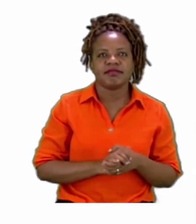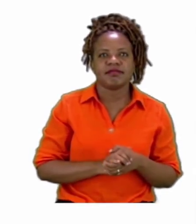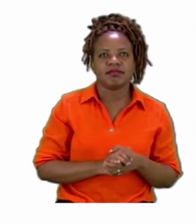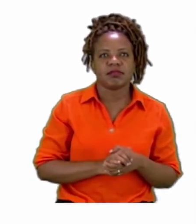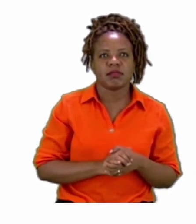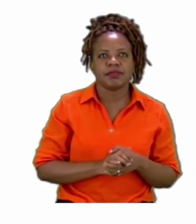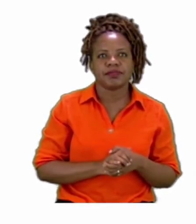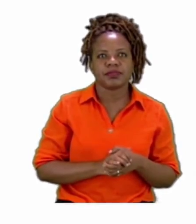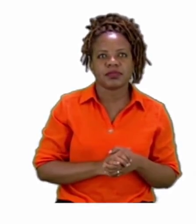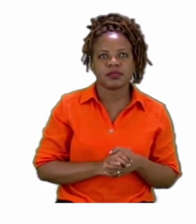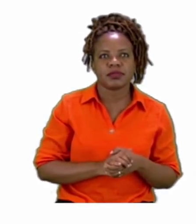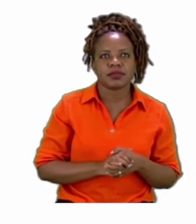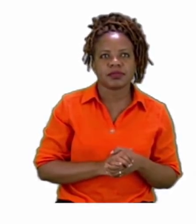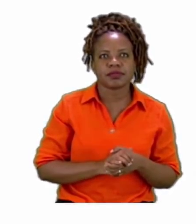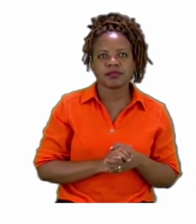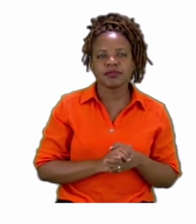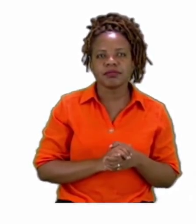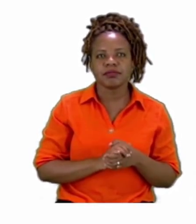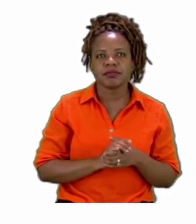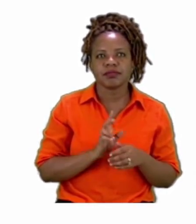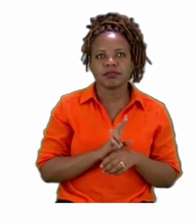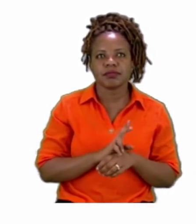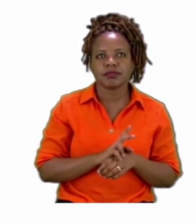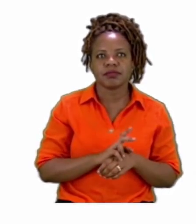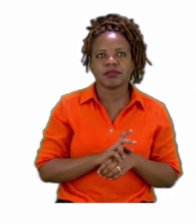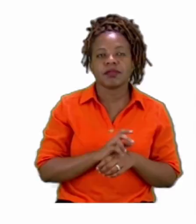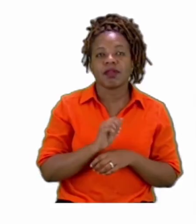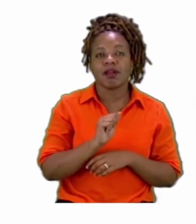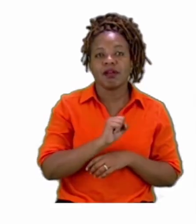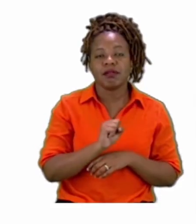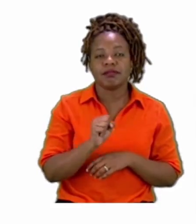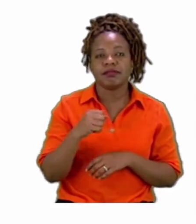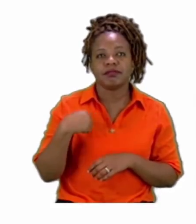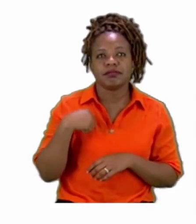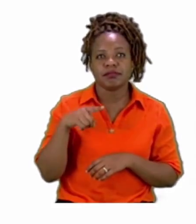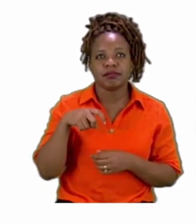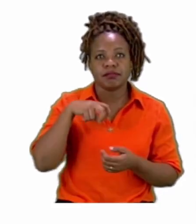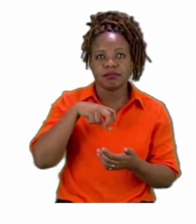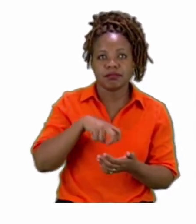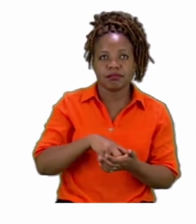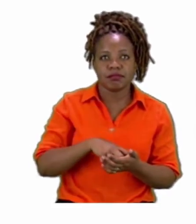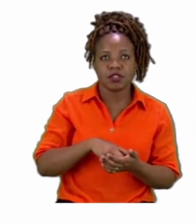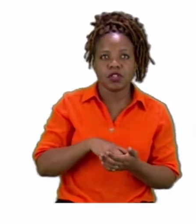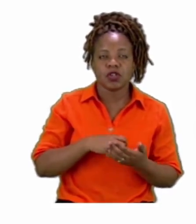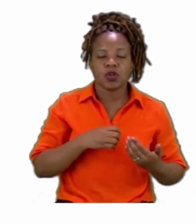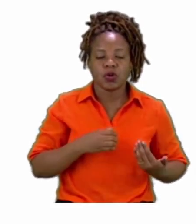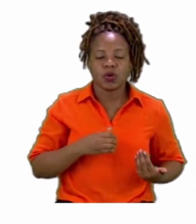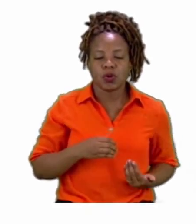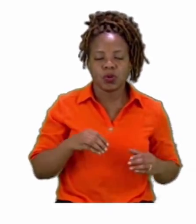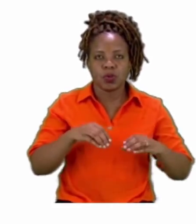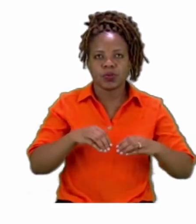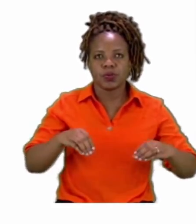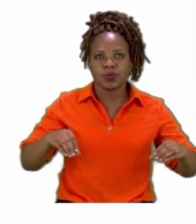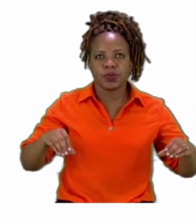The next one says, as he sat on the bench, he saw different types of transport.